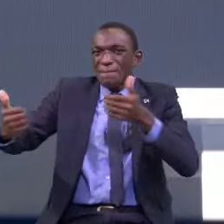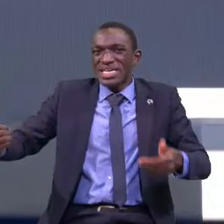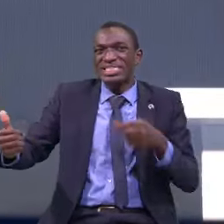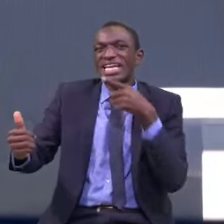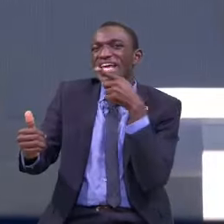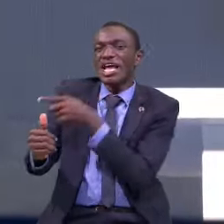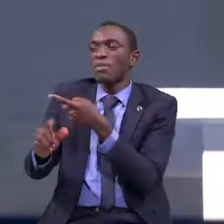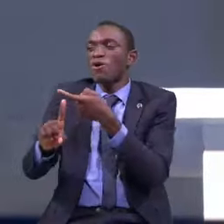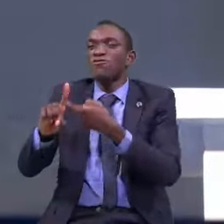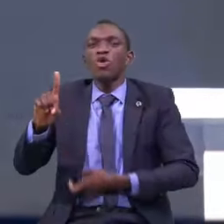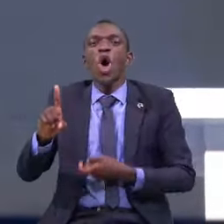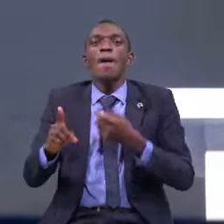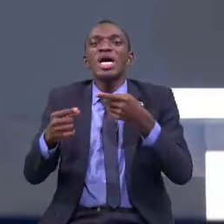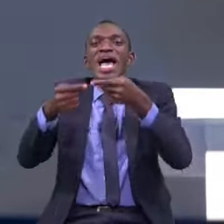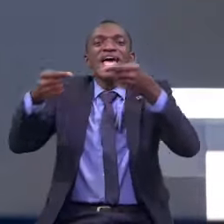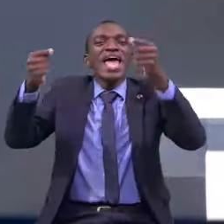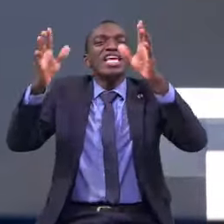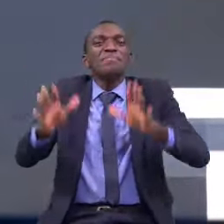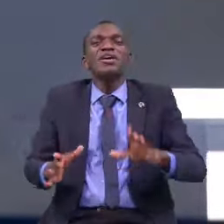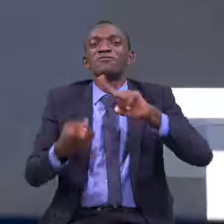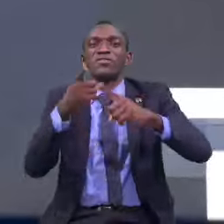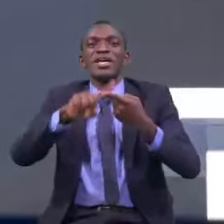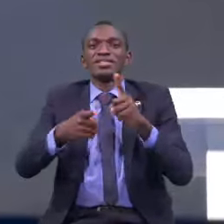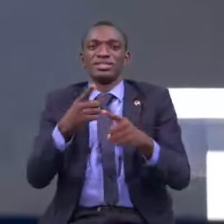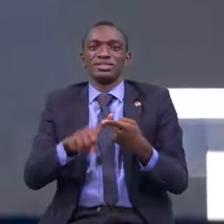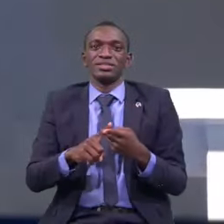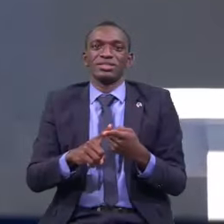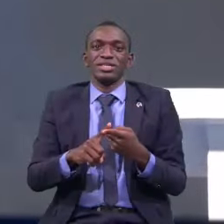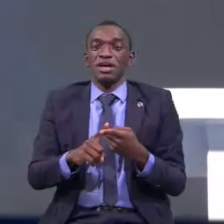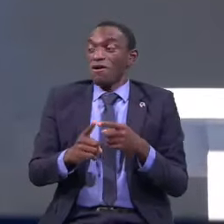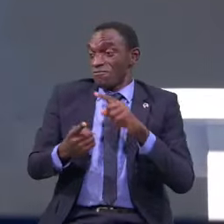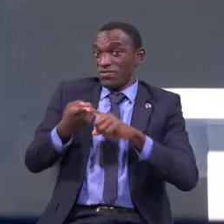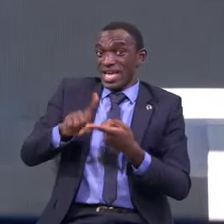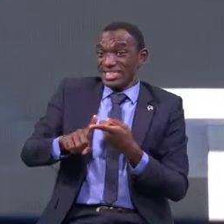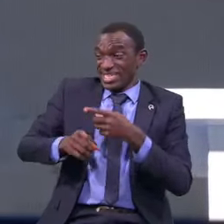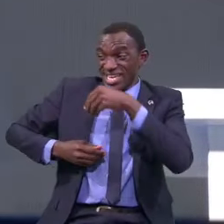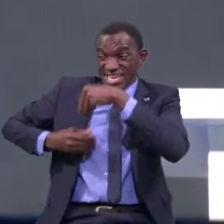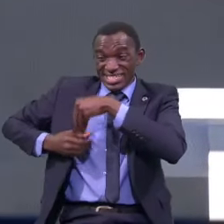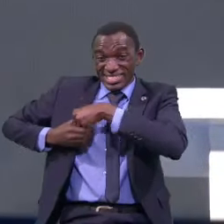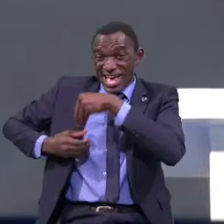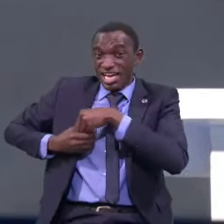fiendish friend. That is friends that really internally their foes.